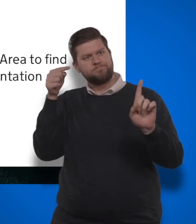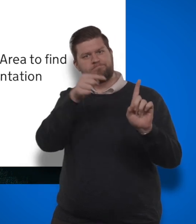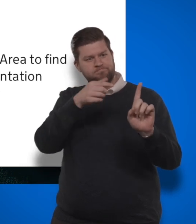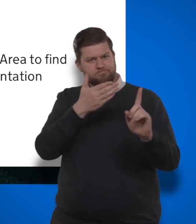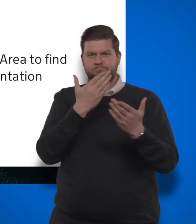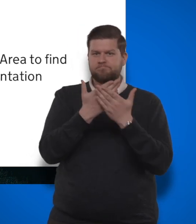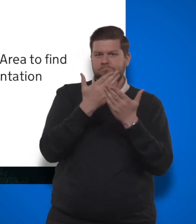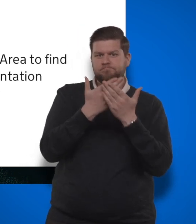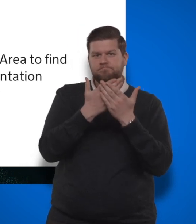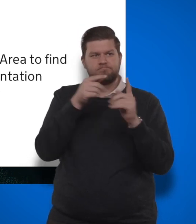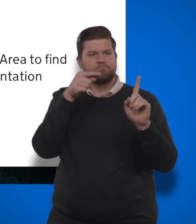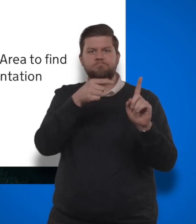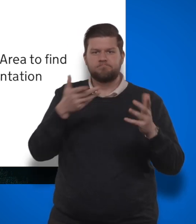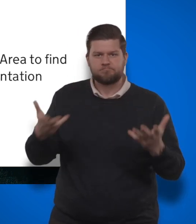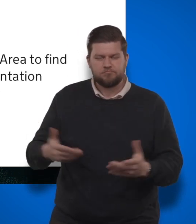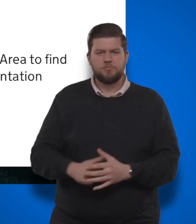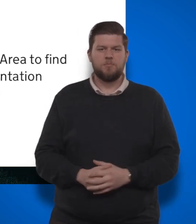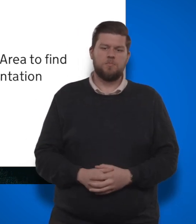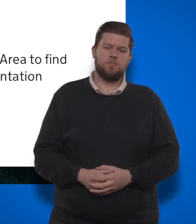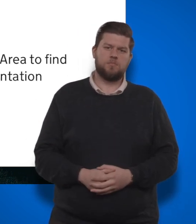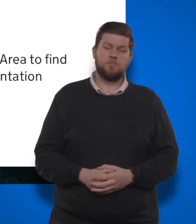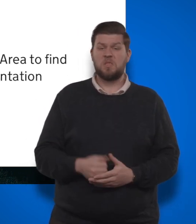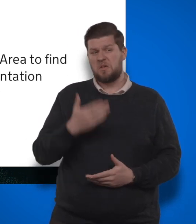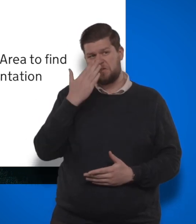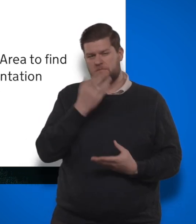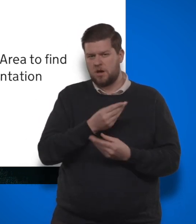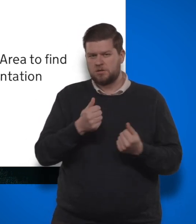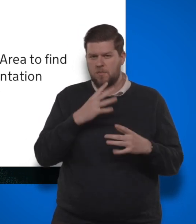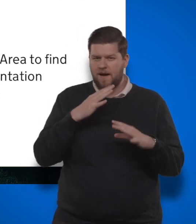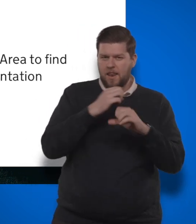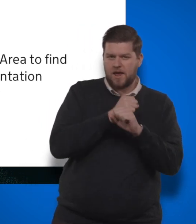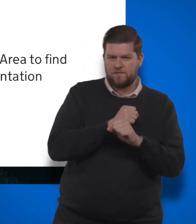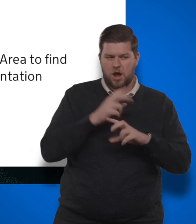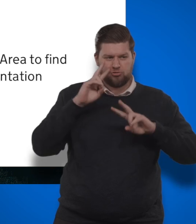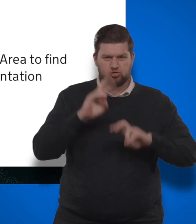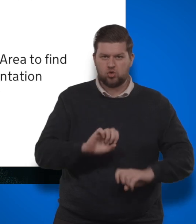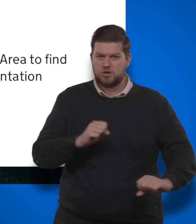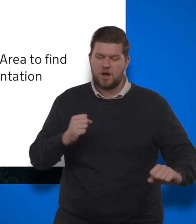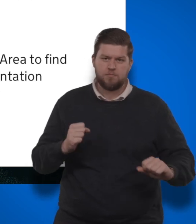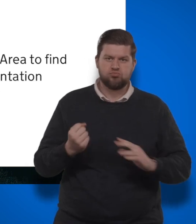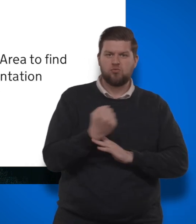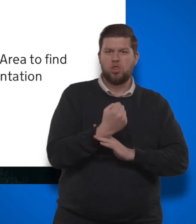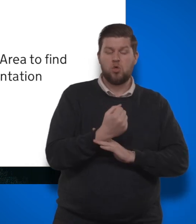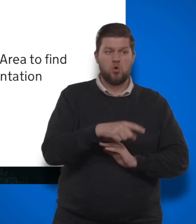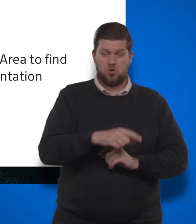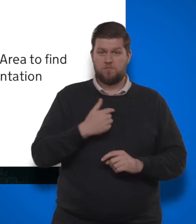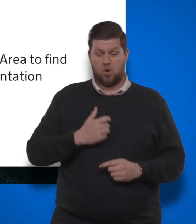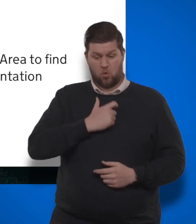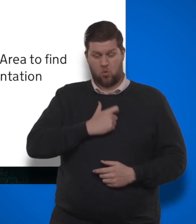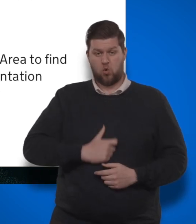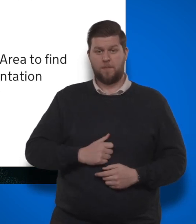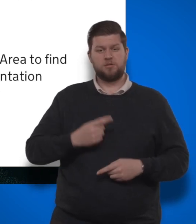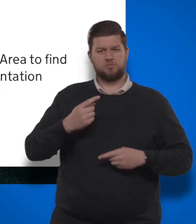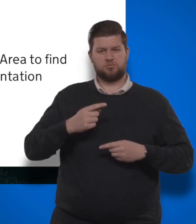research breakthroughs which enable the human nervous system to be directly plumbed into military sensors and weapons